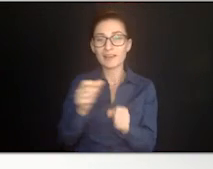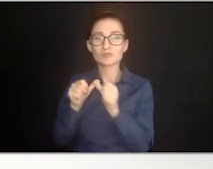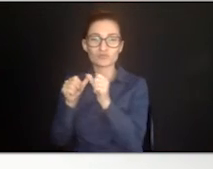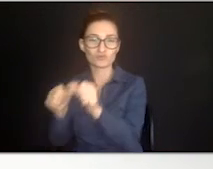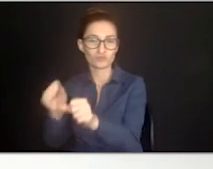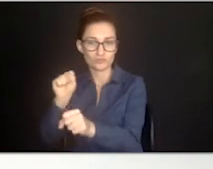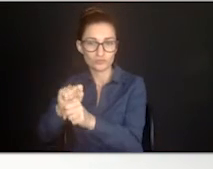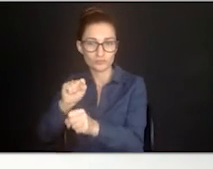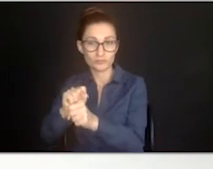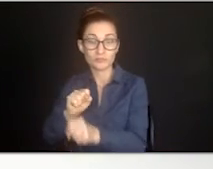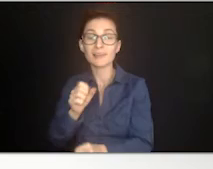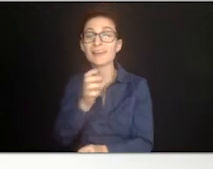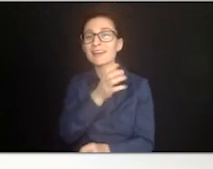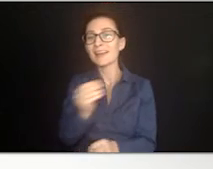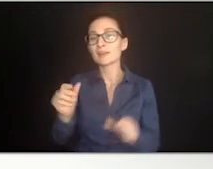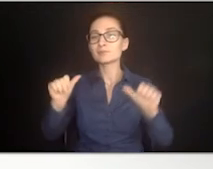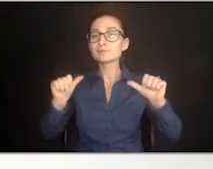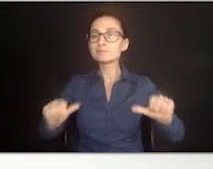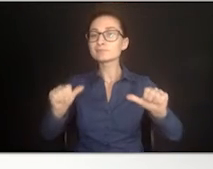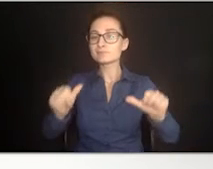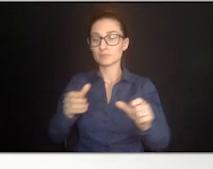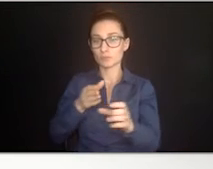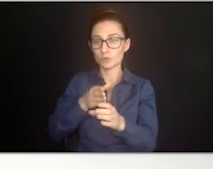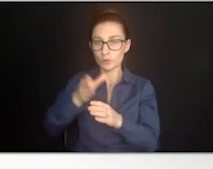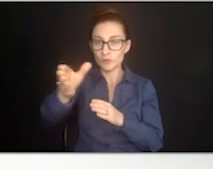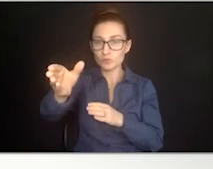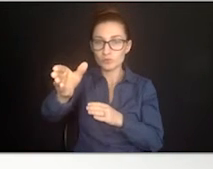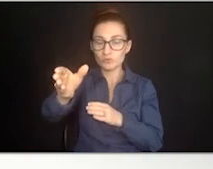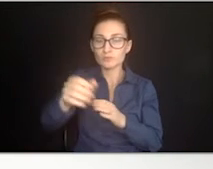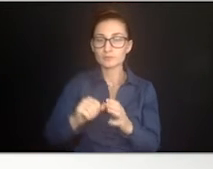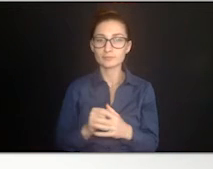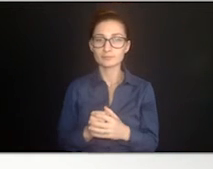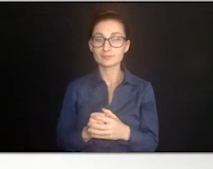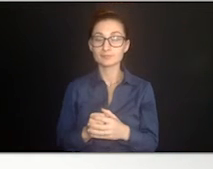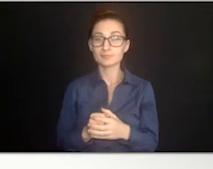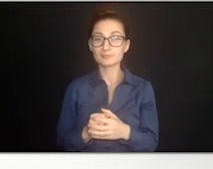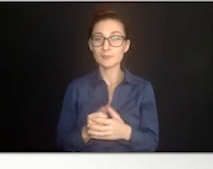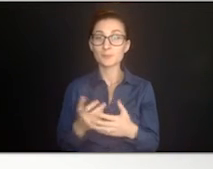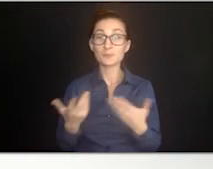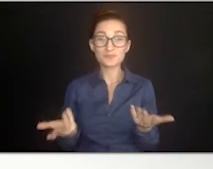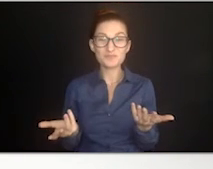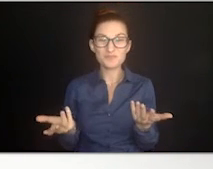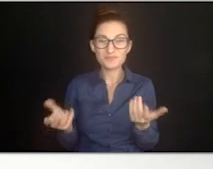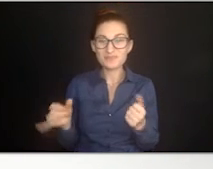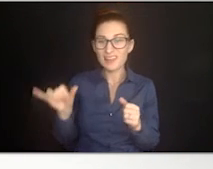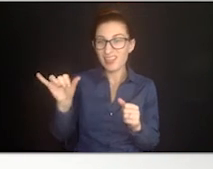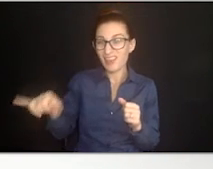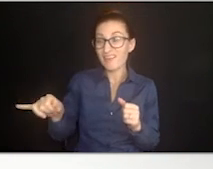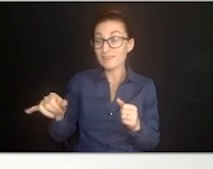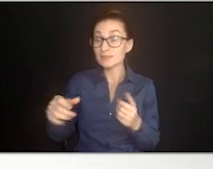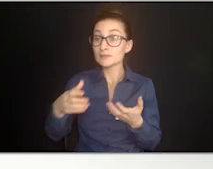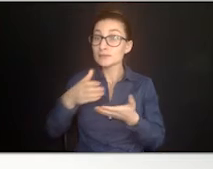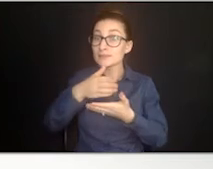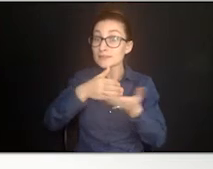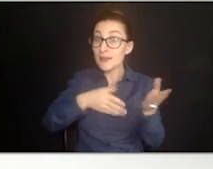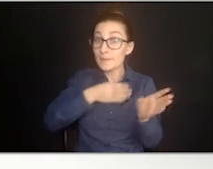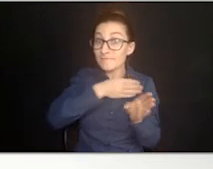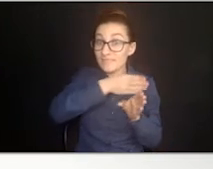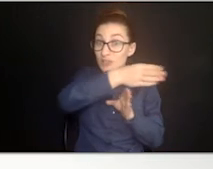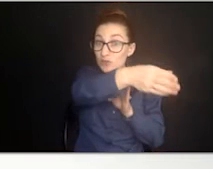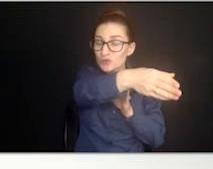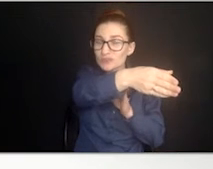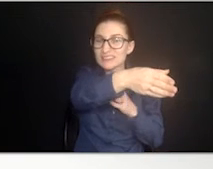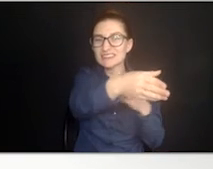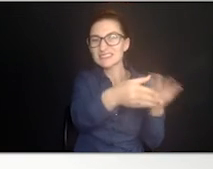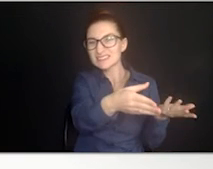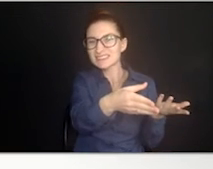Also looking at suitable careers. There are some things, and that field is expanding more and more, but